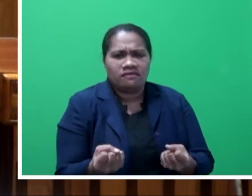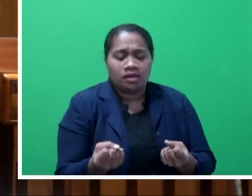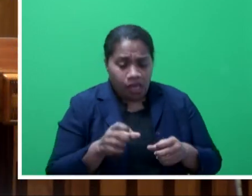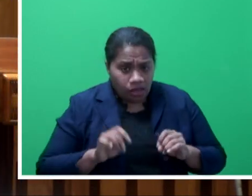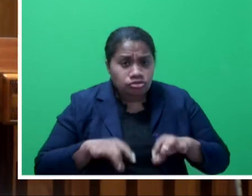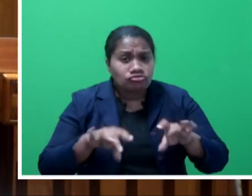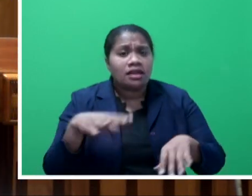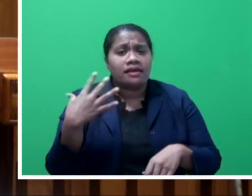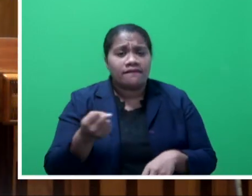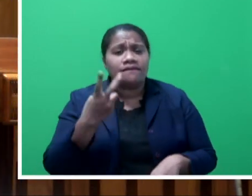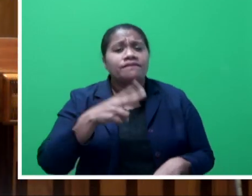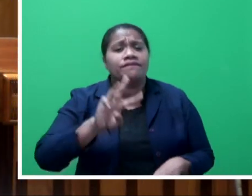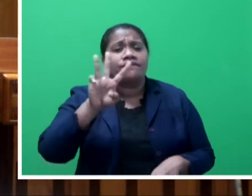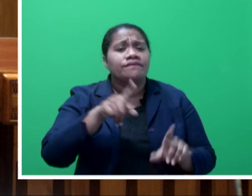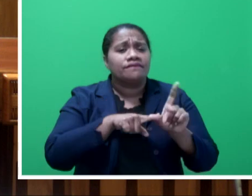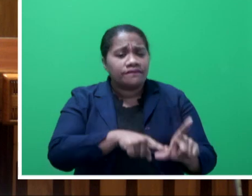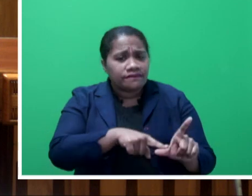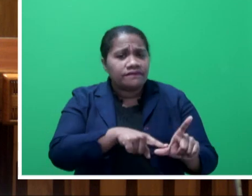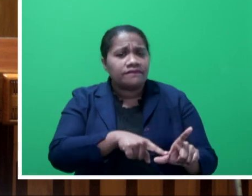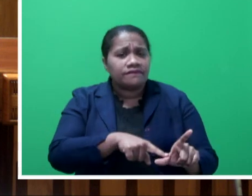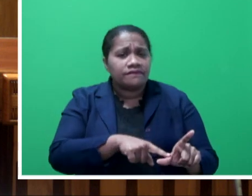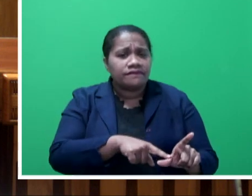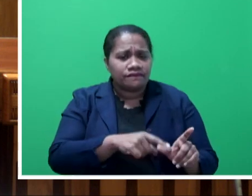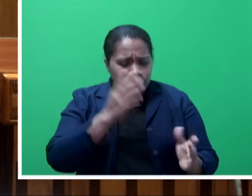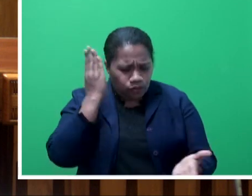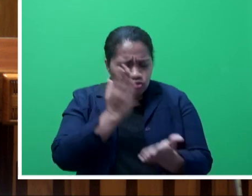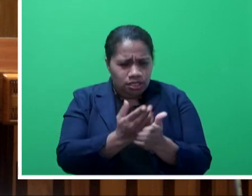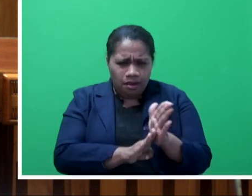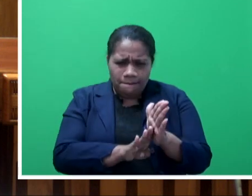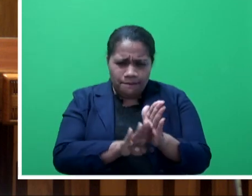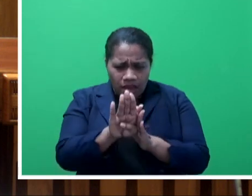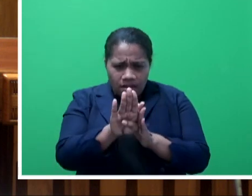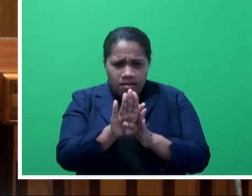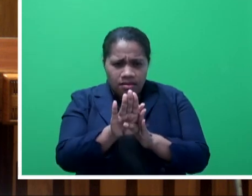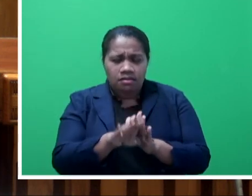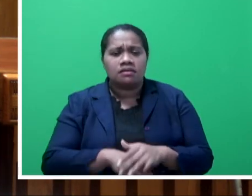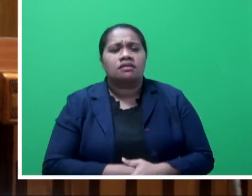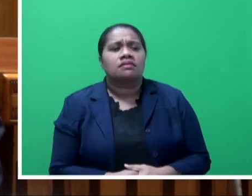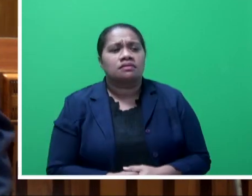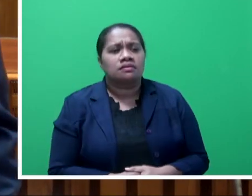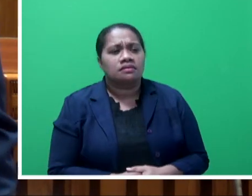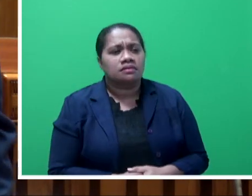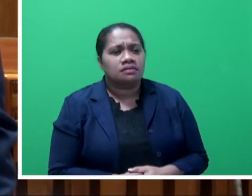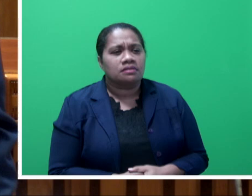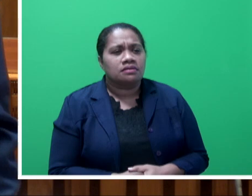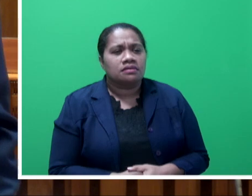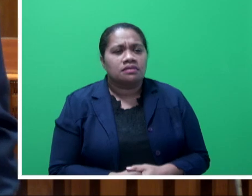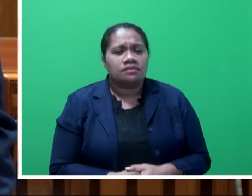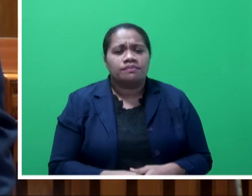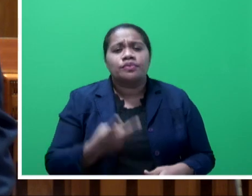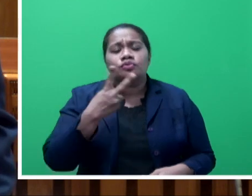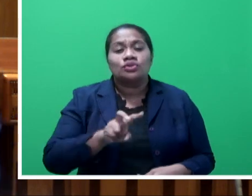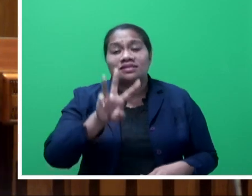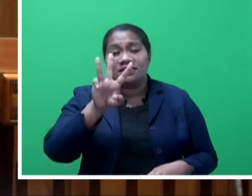had 23 years of straight growth, albeit 1%, 2%, nonetheless 23